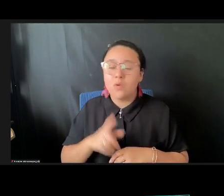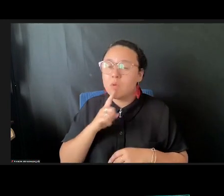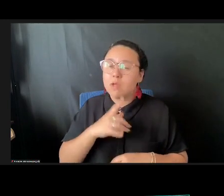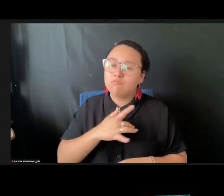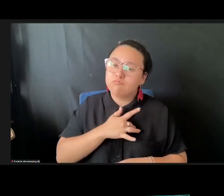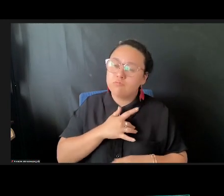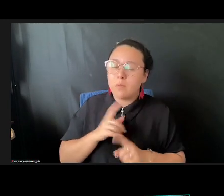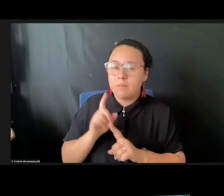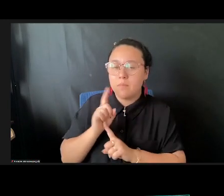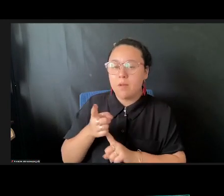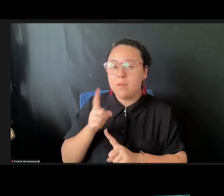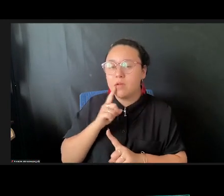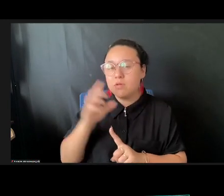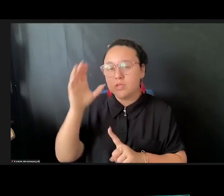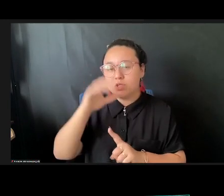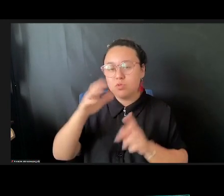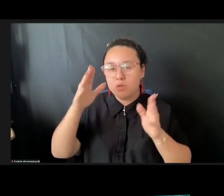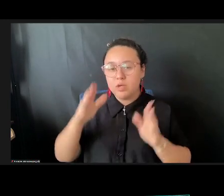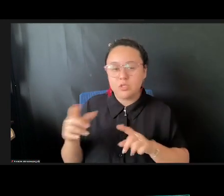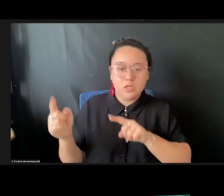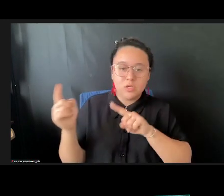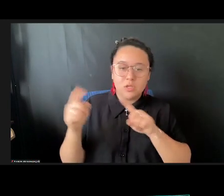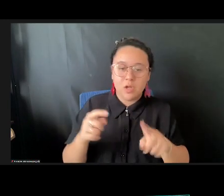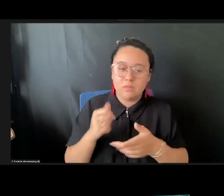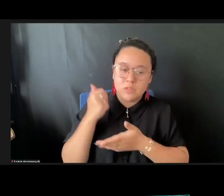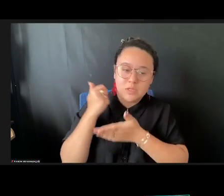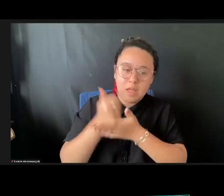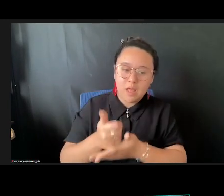total stranger here comes here to lend his support.